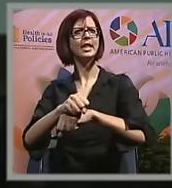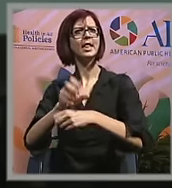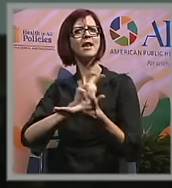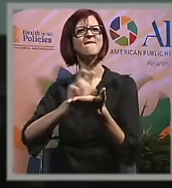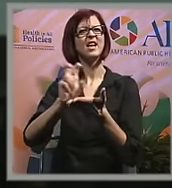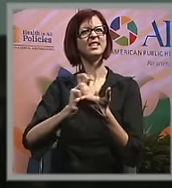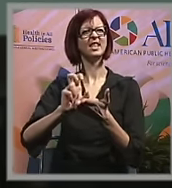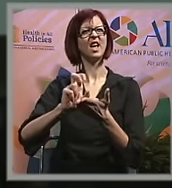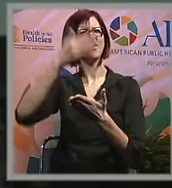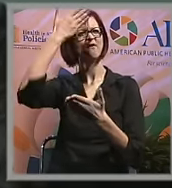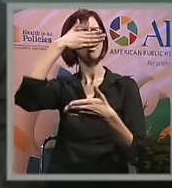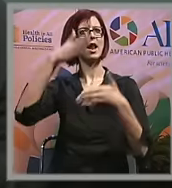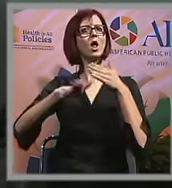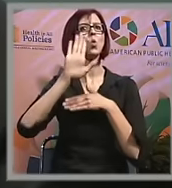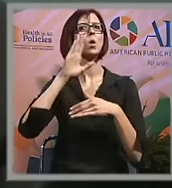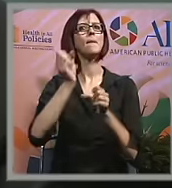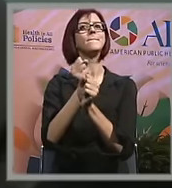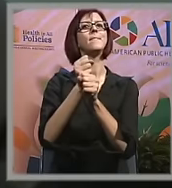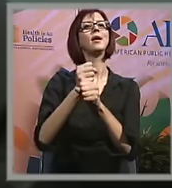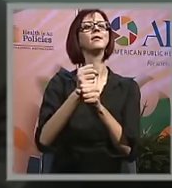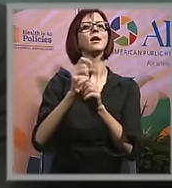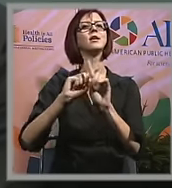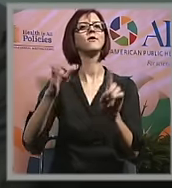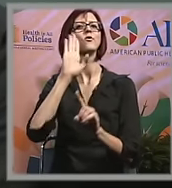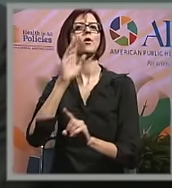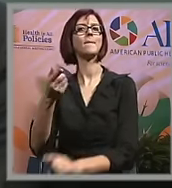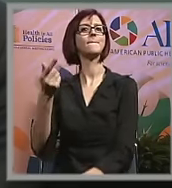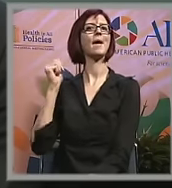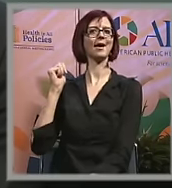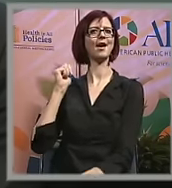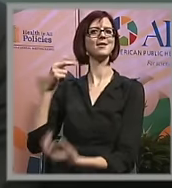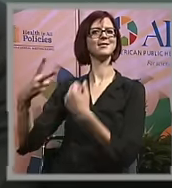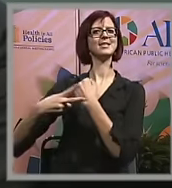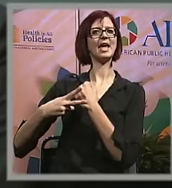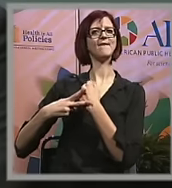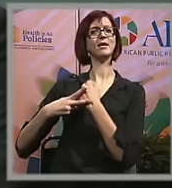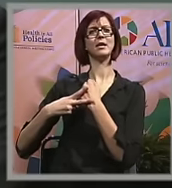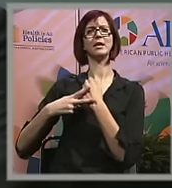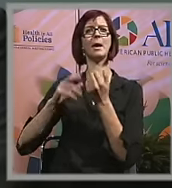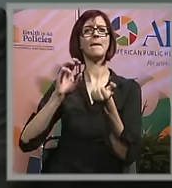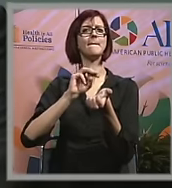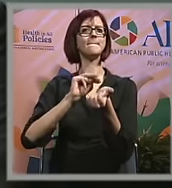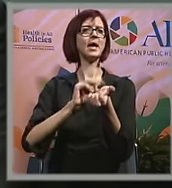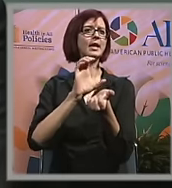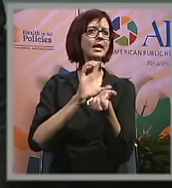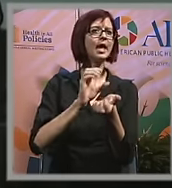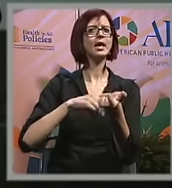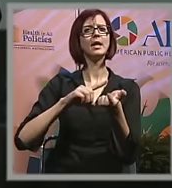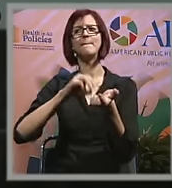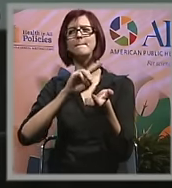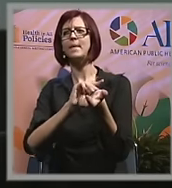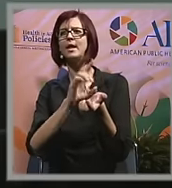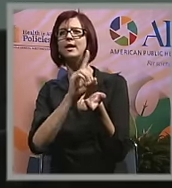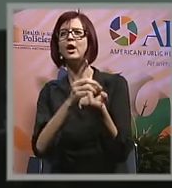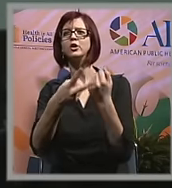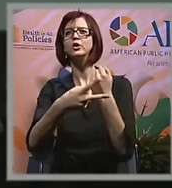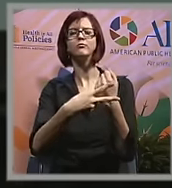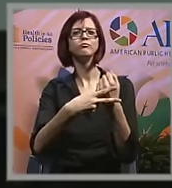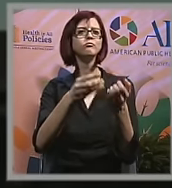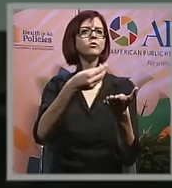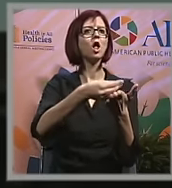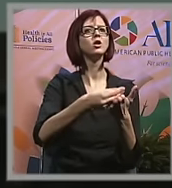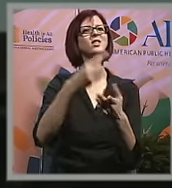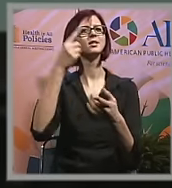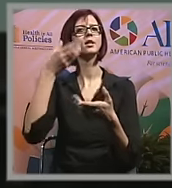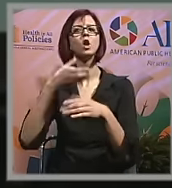on the front end will make a difference on the back end in saving Medicaid and Medicare dollars and get folks in Congress to